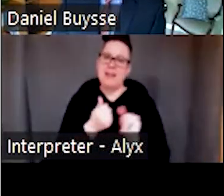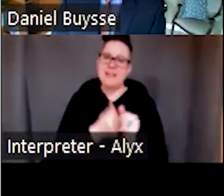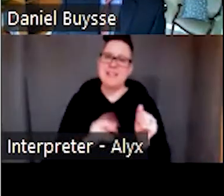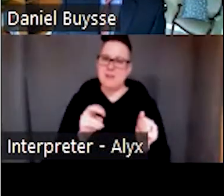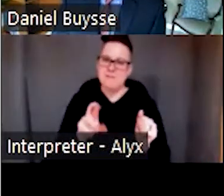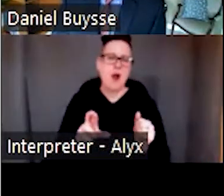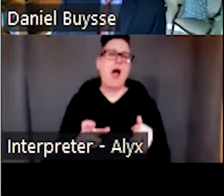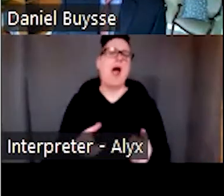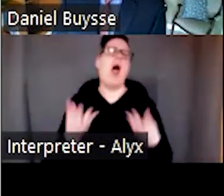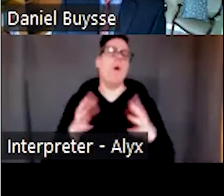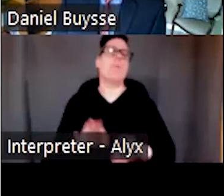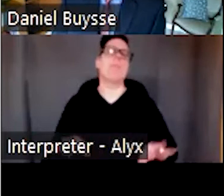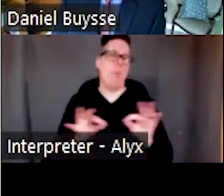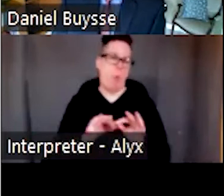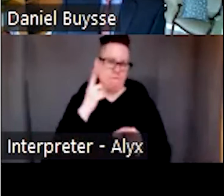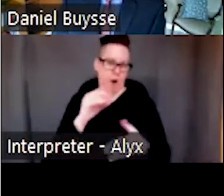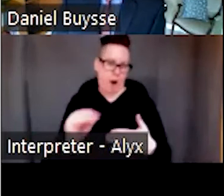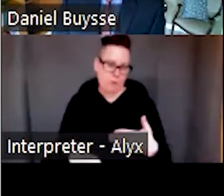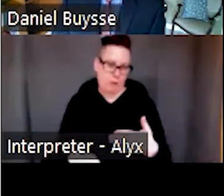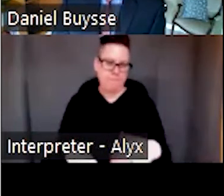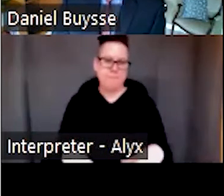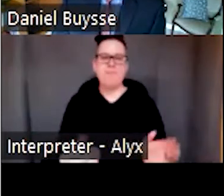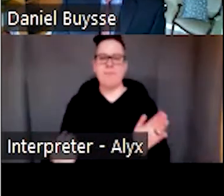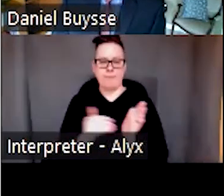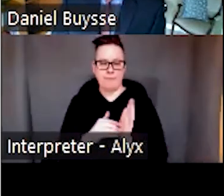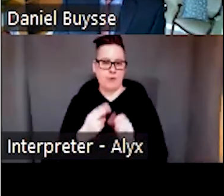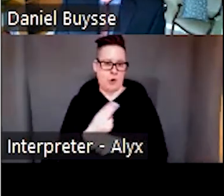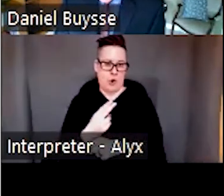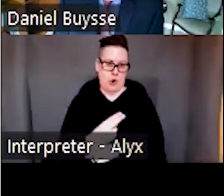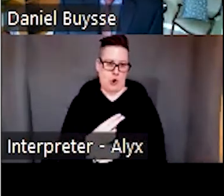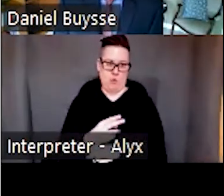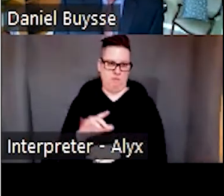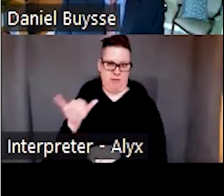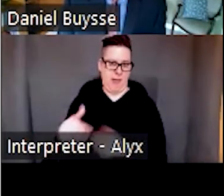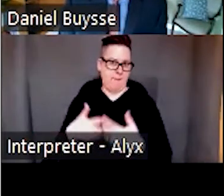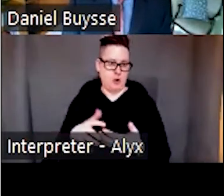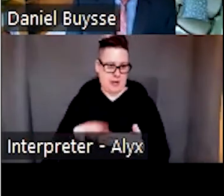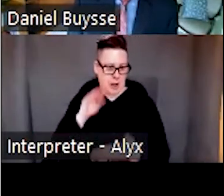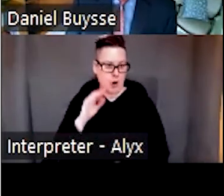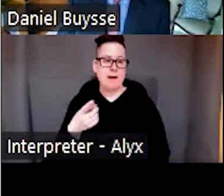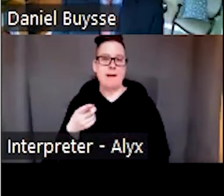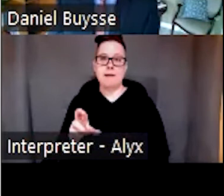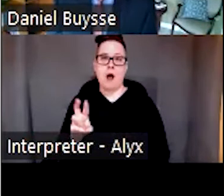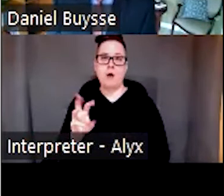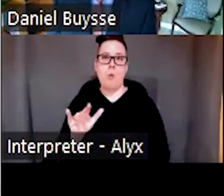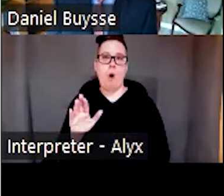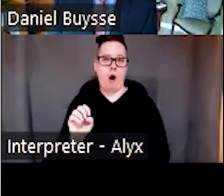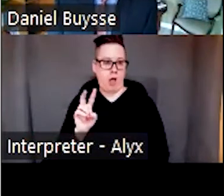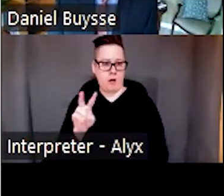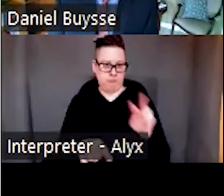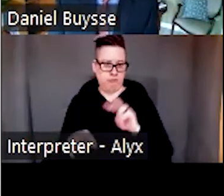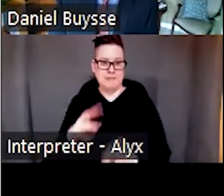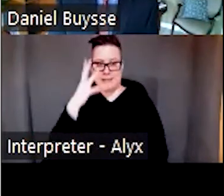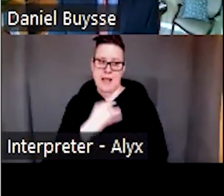some outcome. So again, using these techniques, Dr. Wallace was examining data from the Sleep Heart